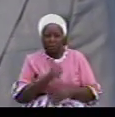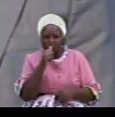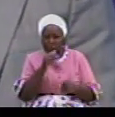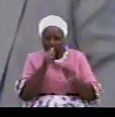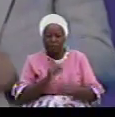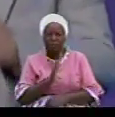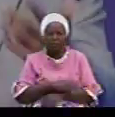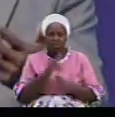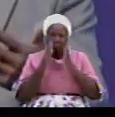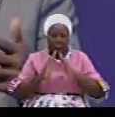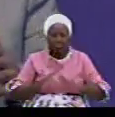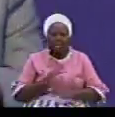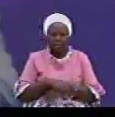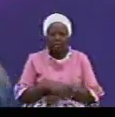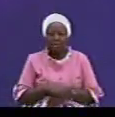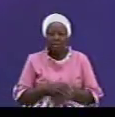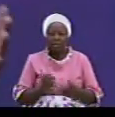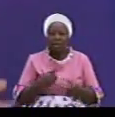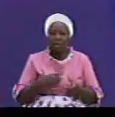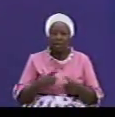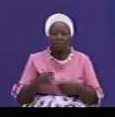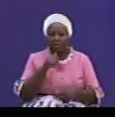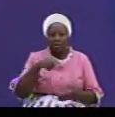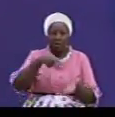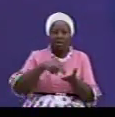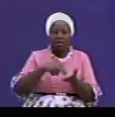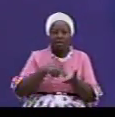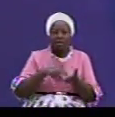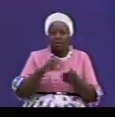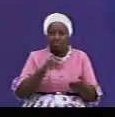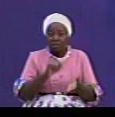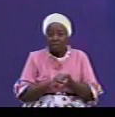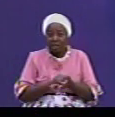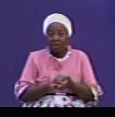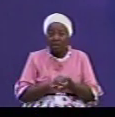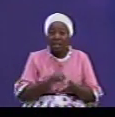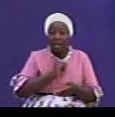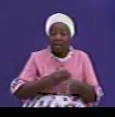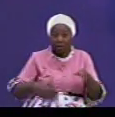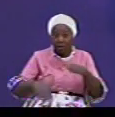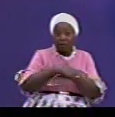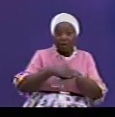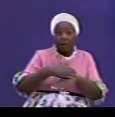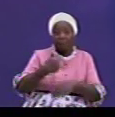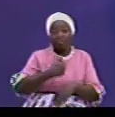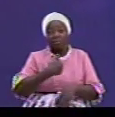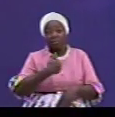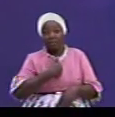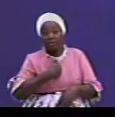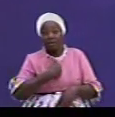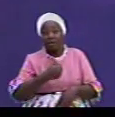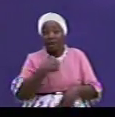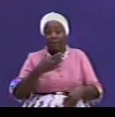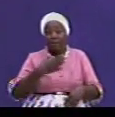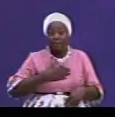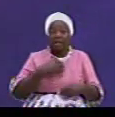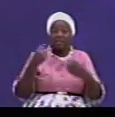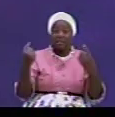up. But so that I can cover myself and my sin,